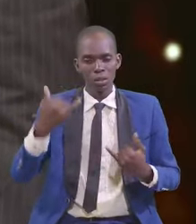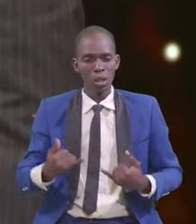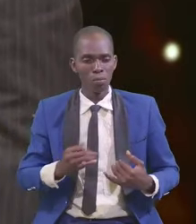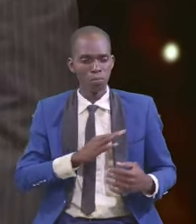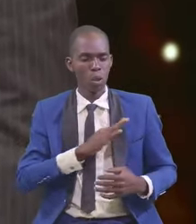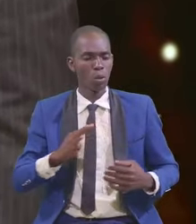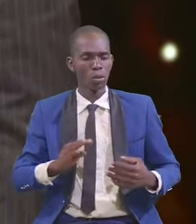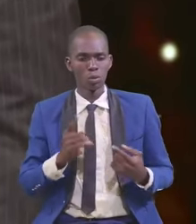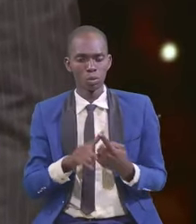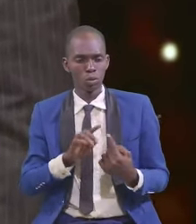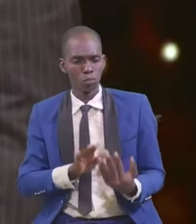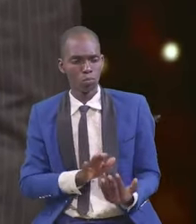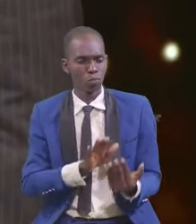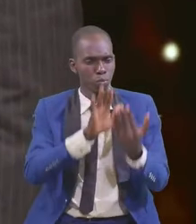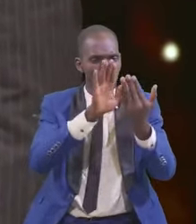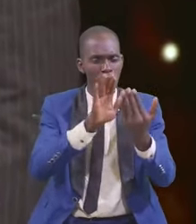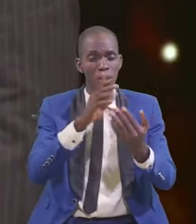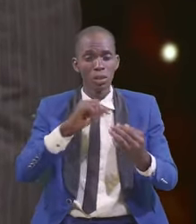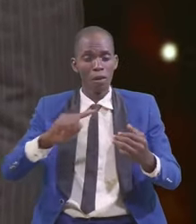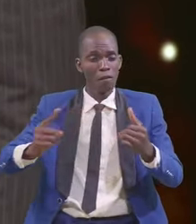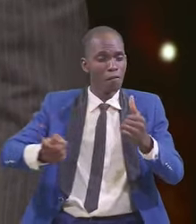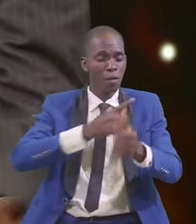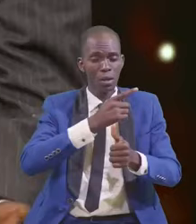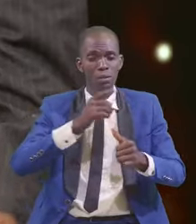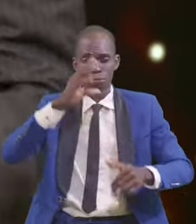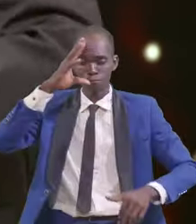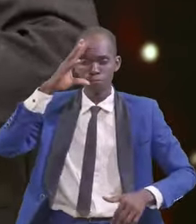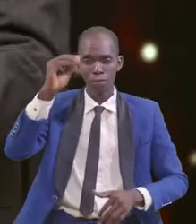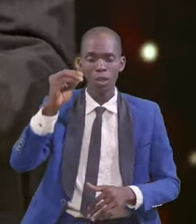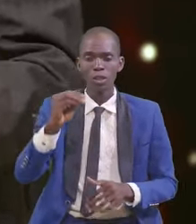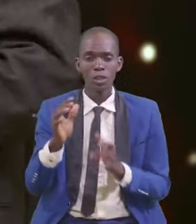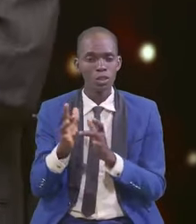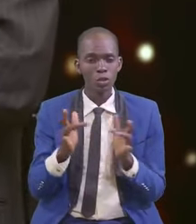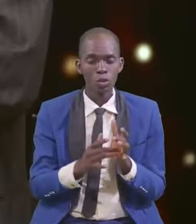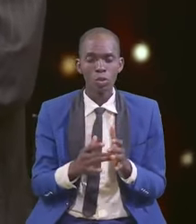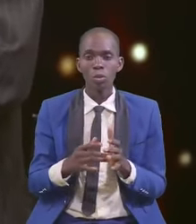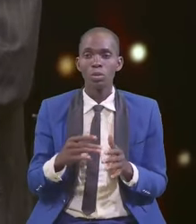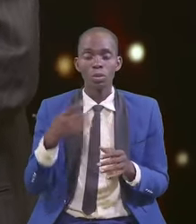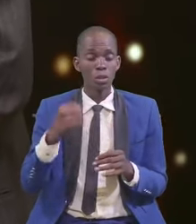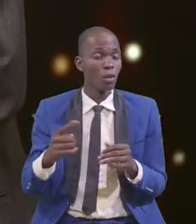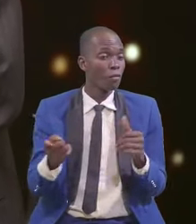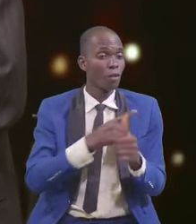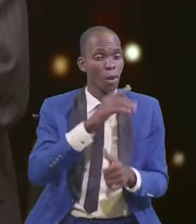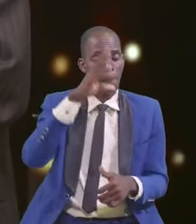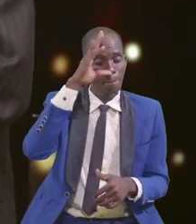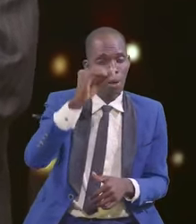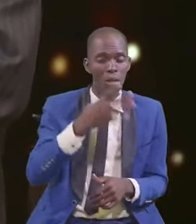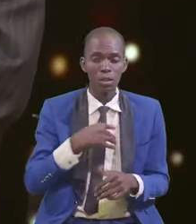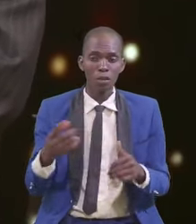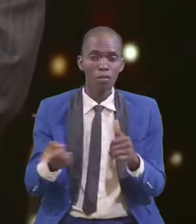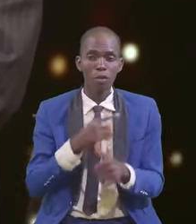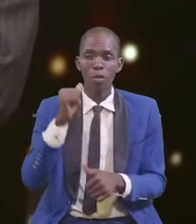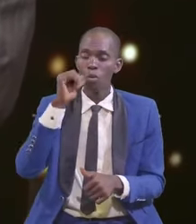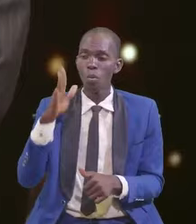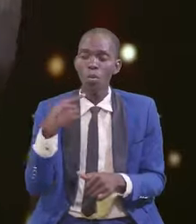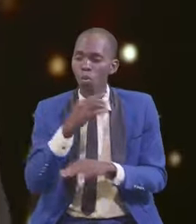man that did not have sin in his life the false woman that did not have sin in